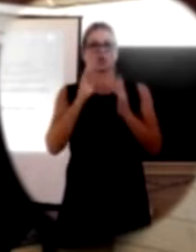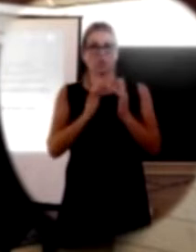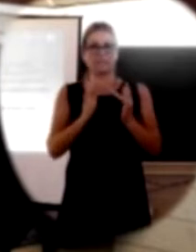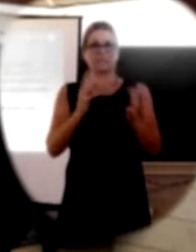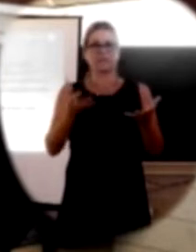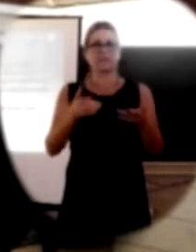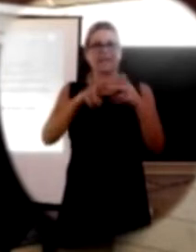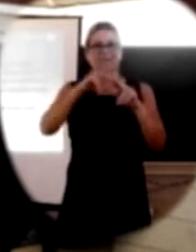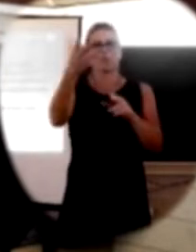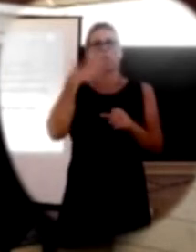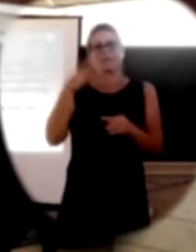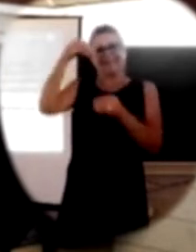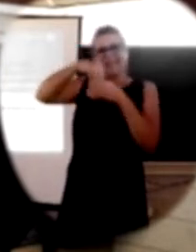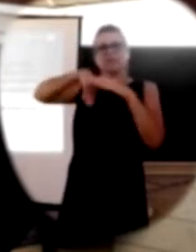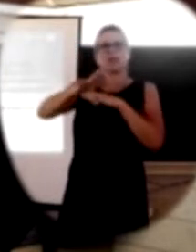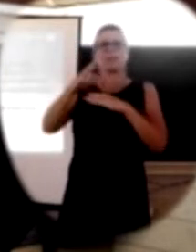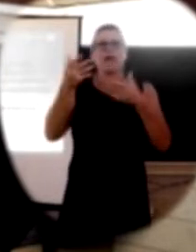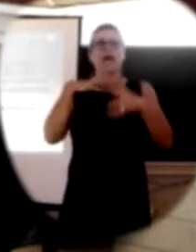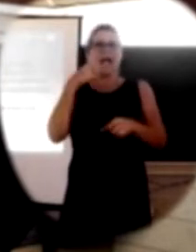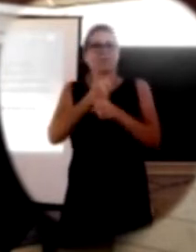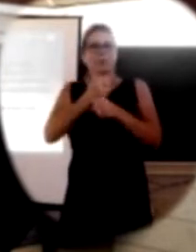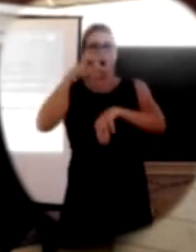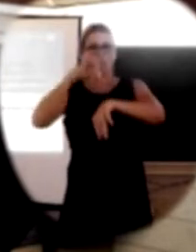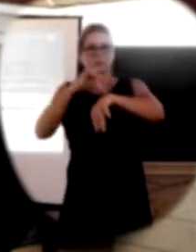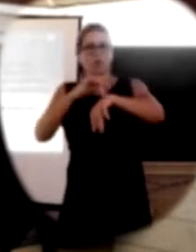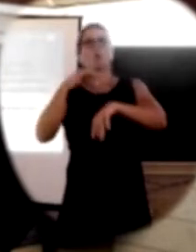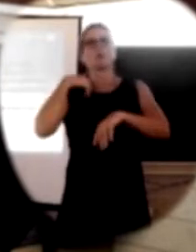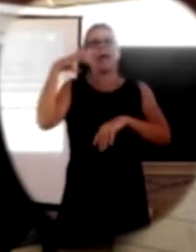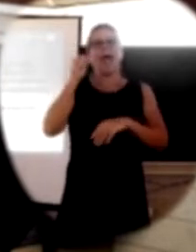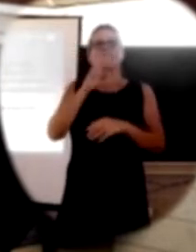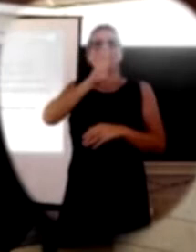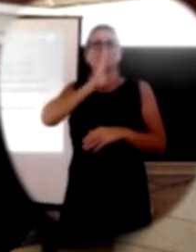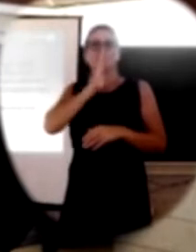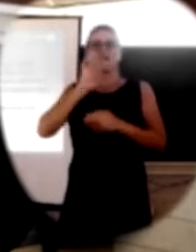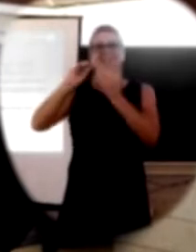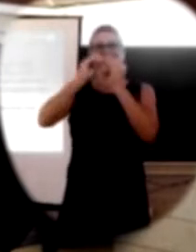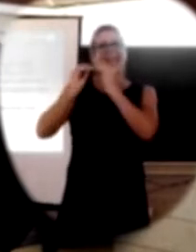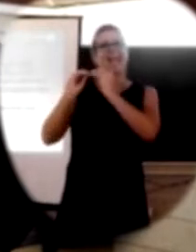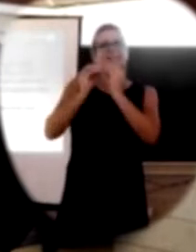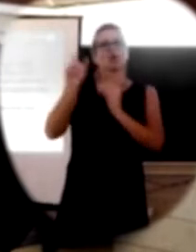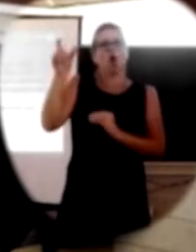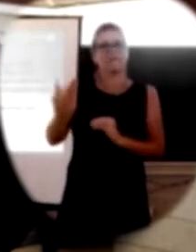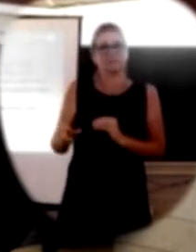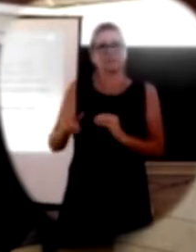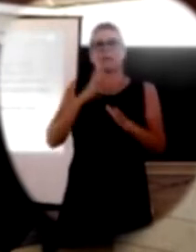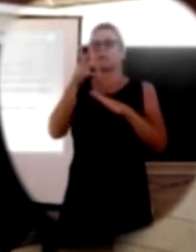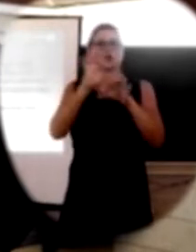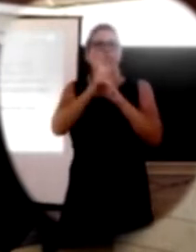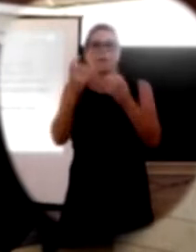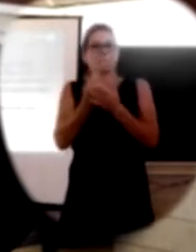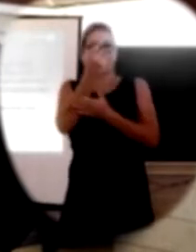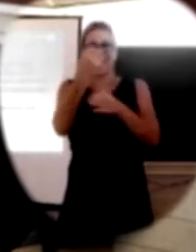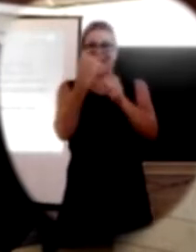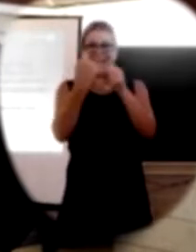wants to access the public service. We actually have a private liaison officer, and so there will be no gap payments whatsoever